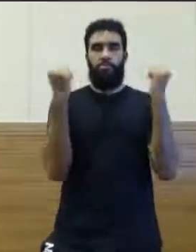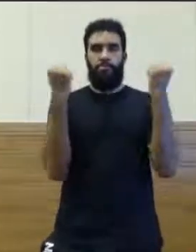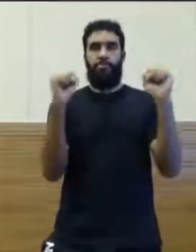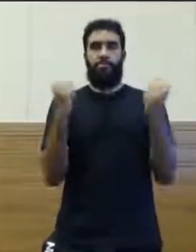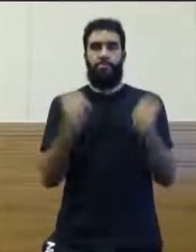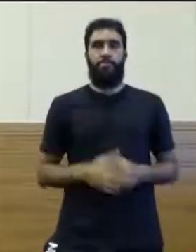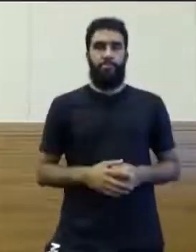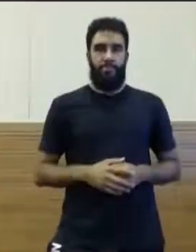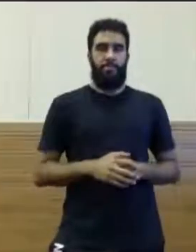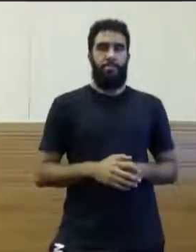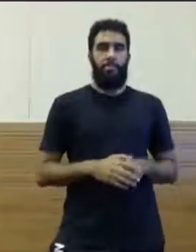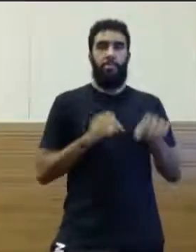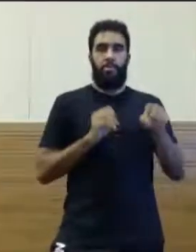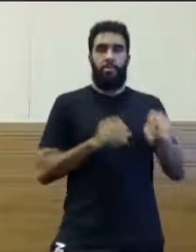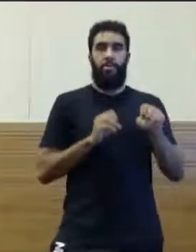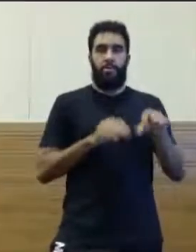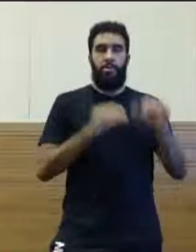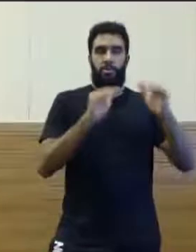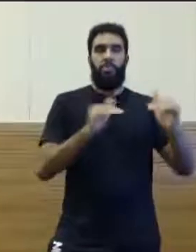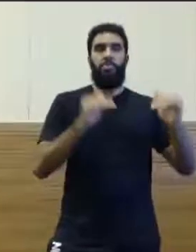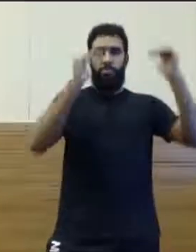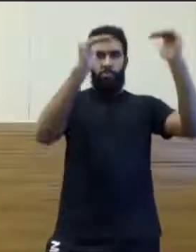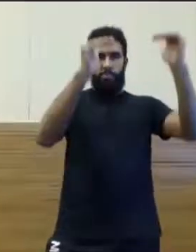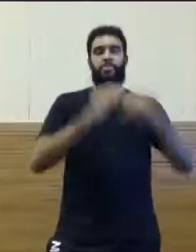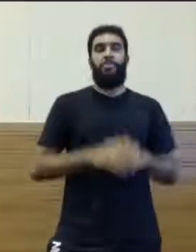buying of food, with physical activity.